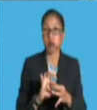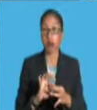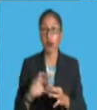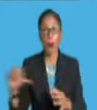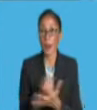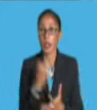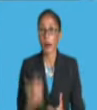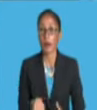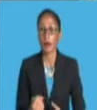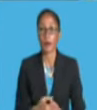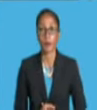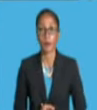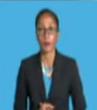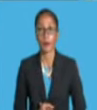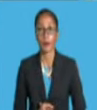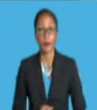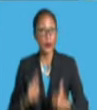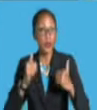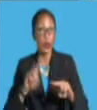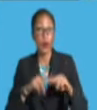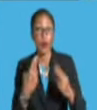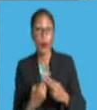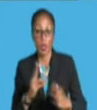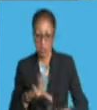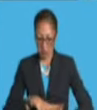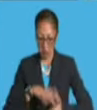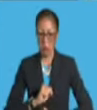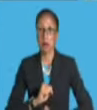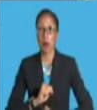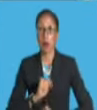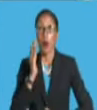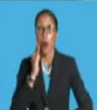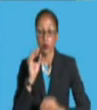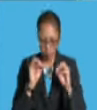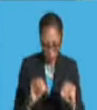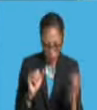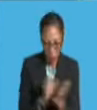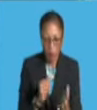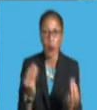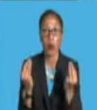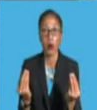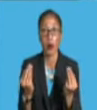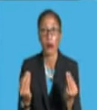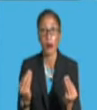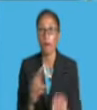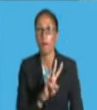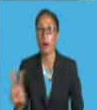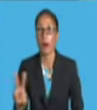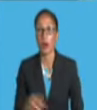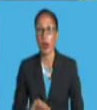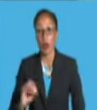maintained. Madam Speaker, a good family stands firm when it is cultured by good moral and human values. I appeal to